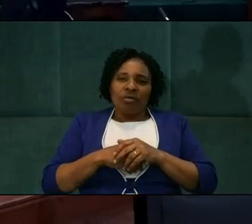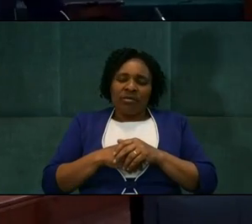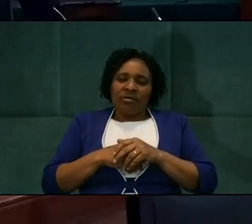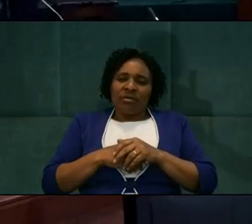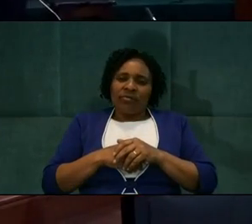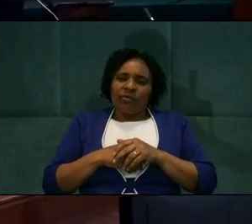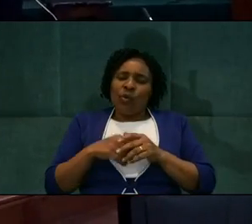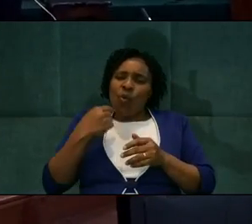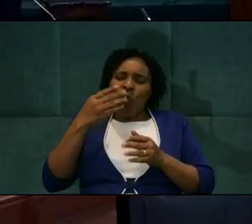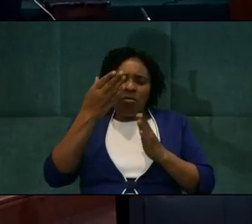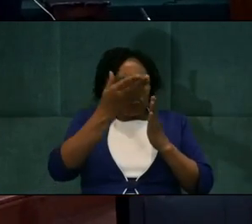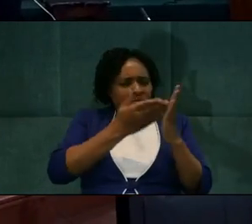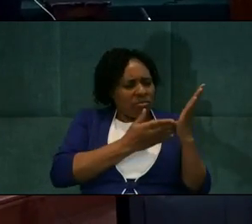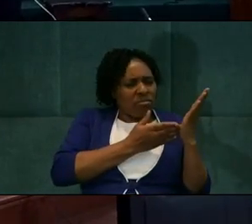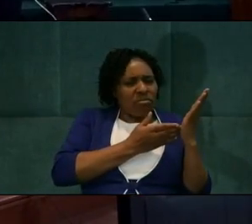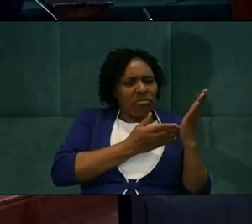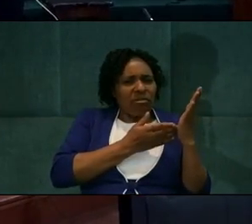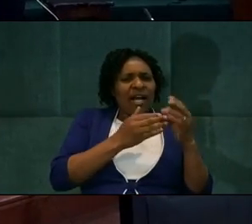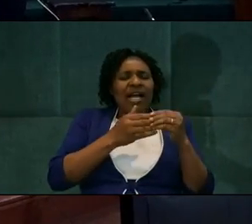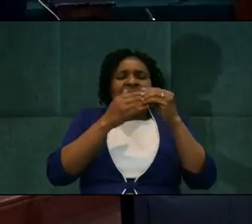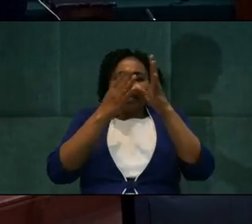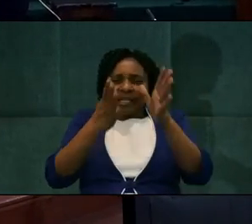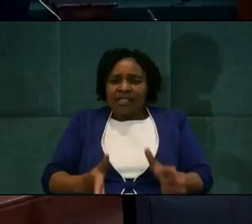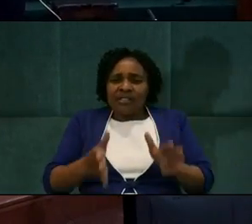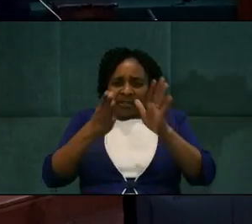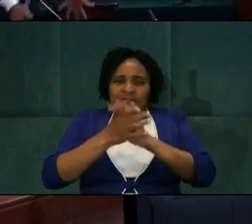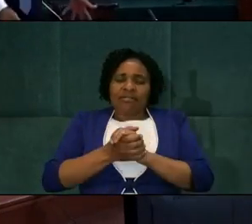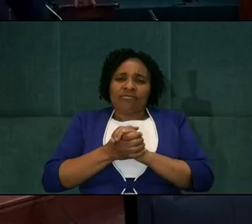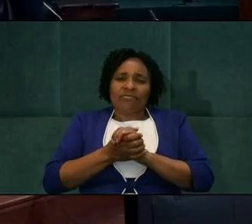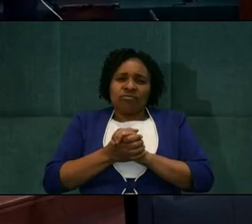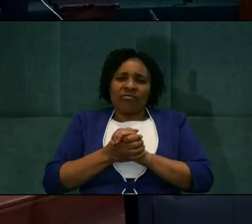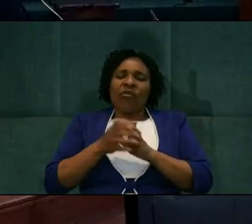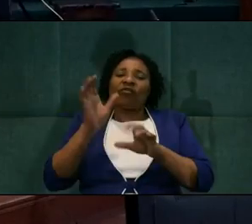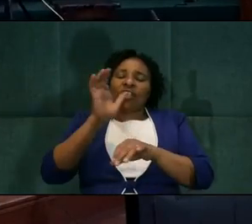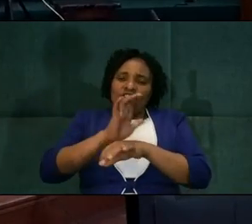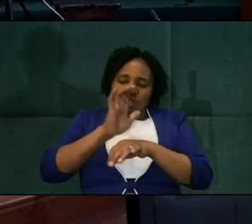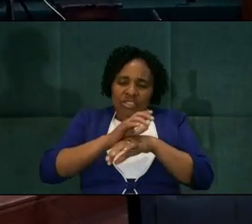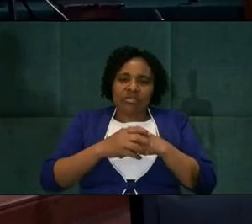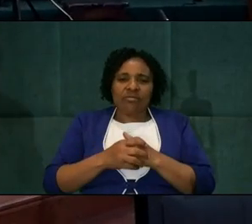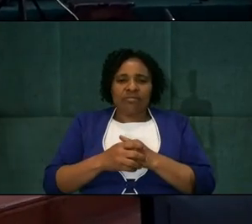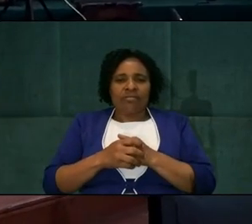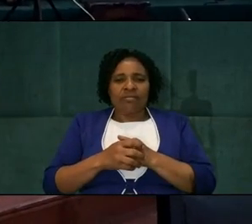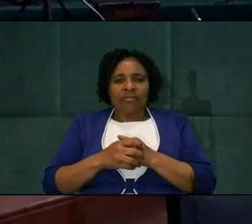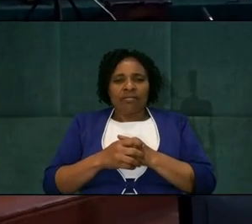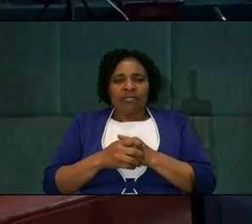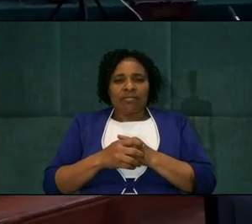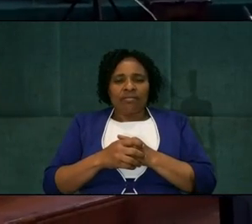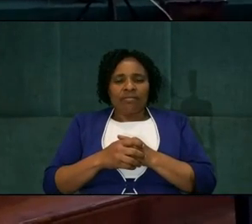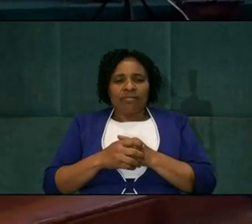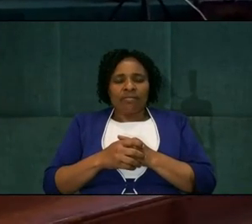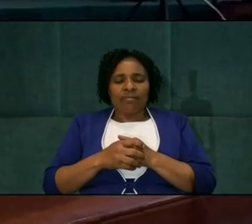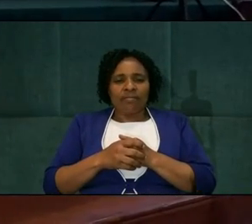Who are these guys? Leaders of what? The church.